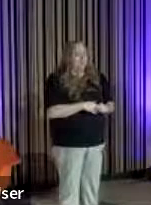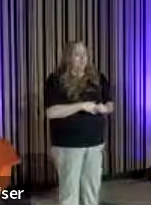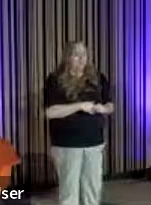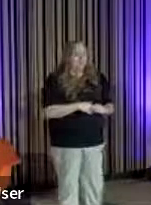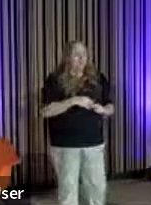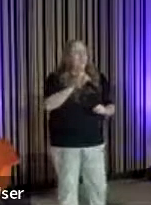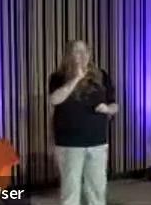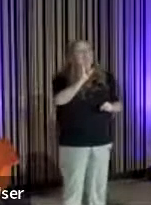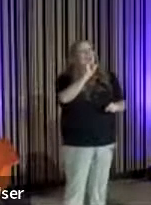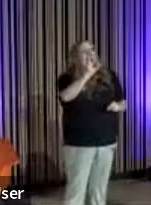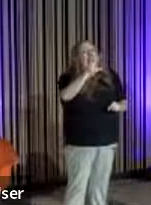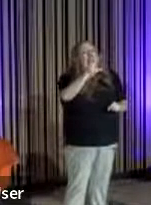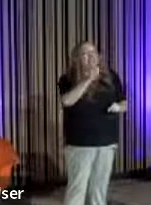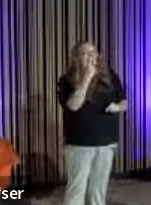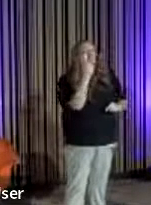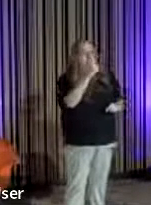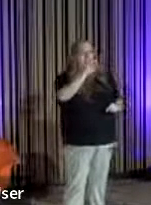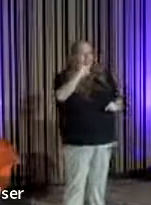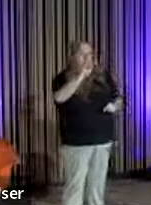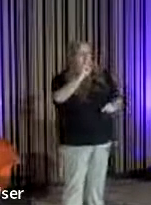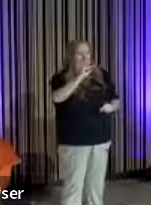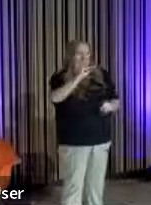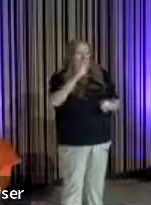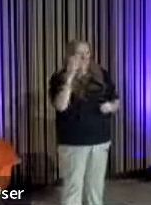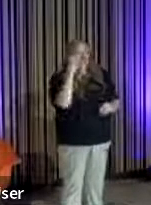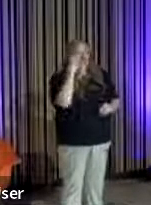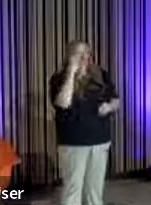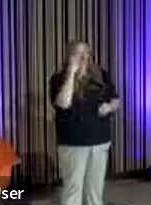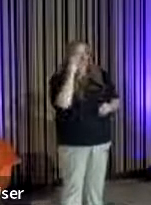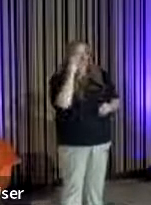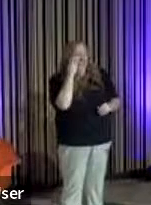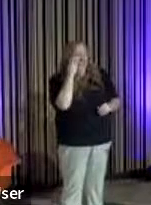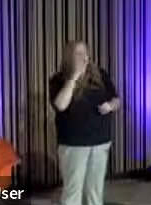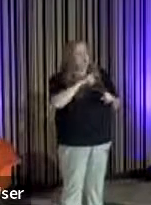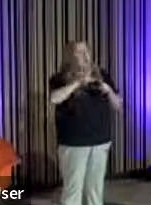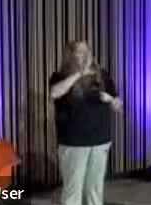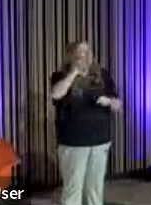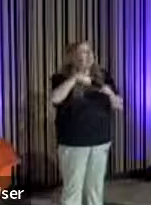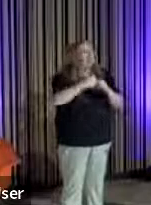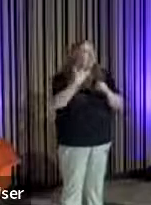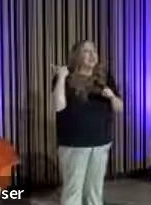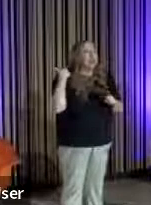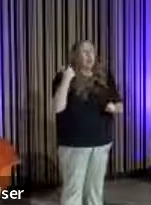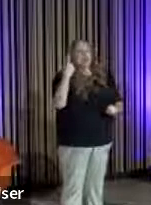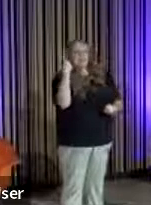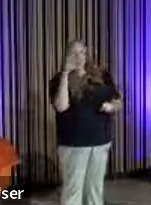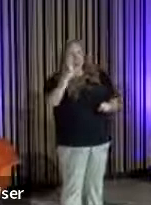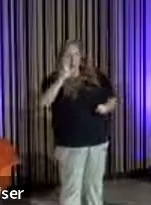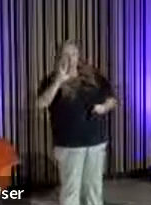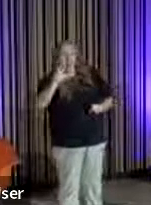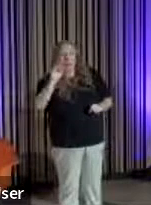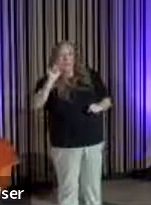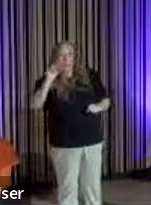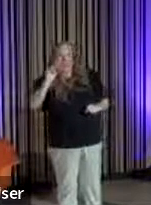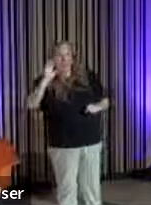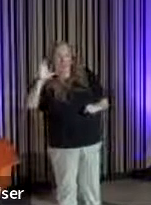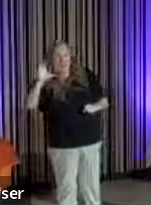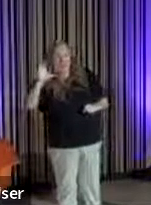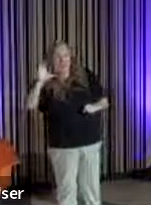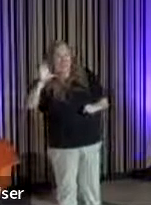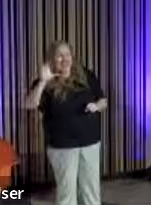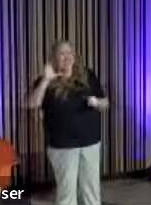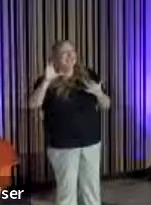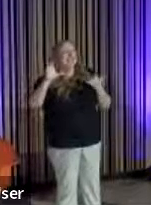thick, the ice that you see here. It was 3 meters thick 30 years ago. Now it's 1 meter. So we lost 2/3 of the volume of